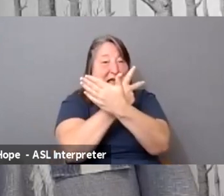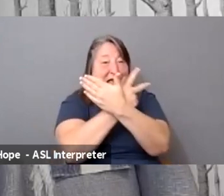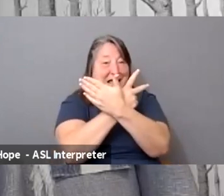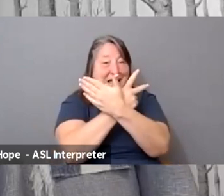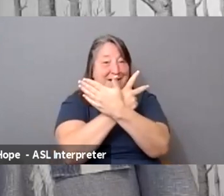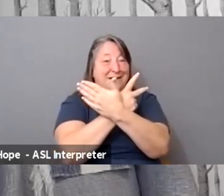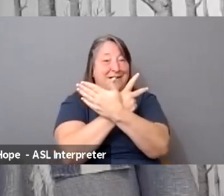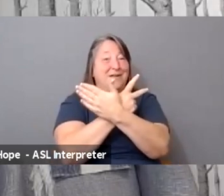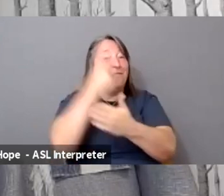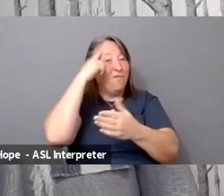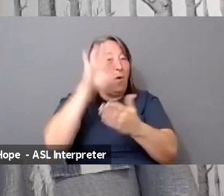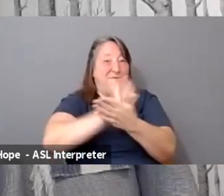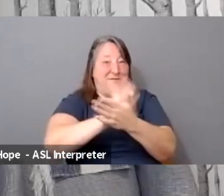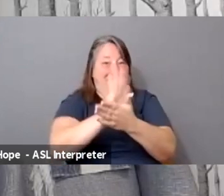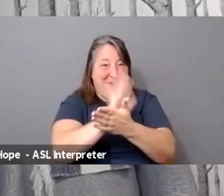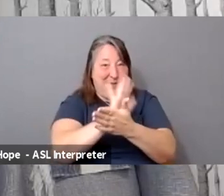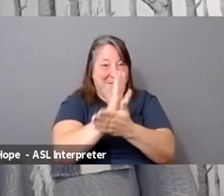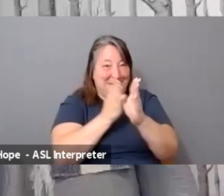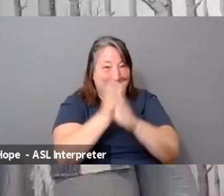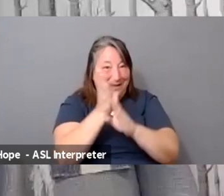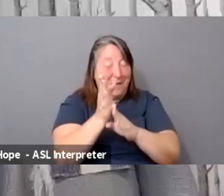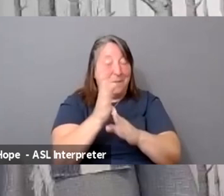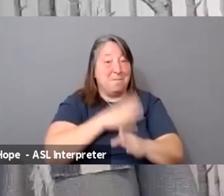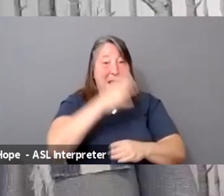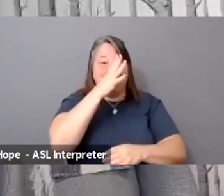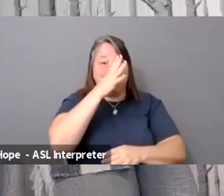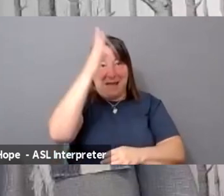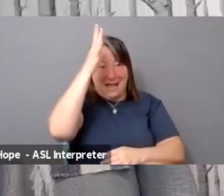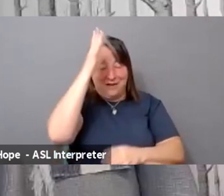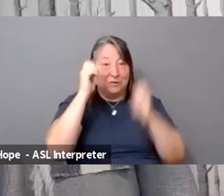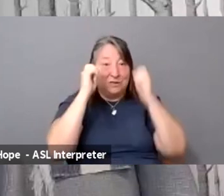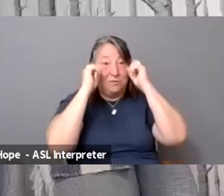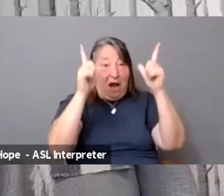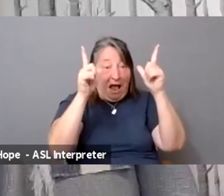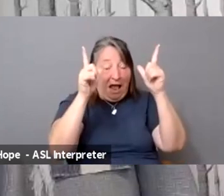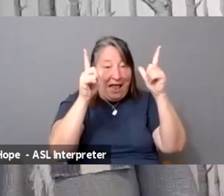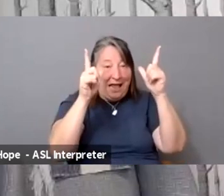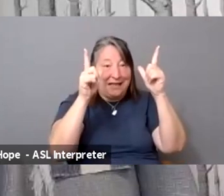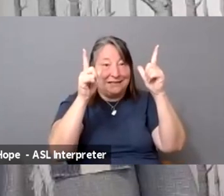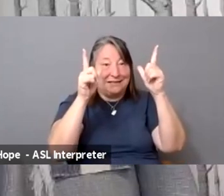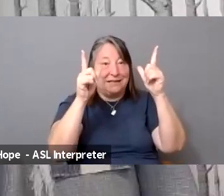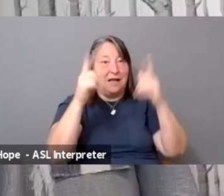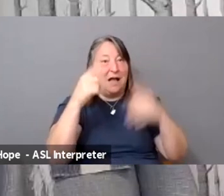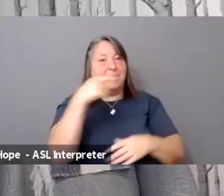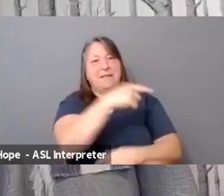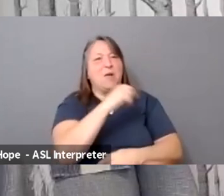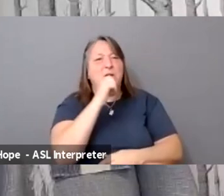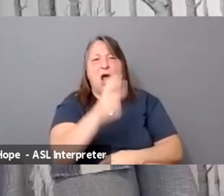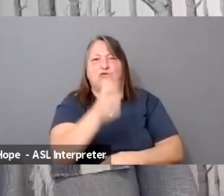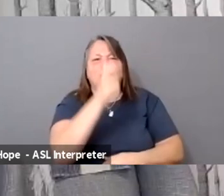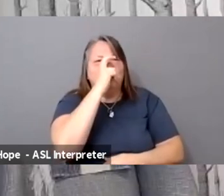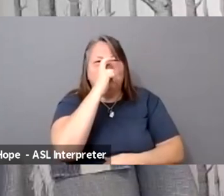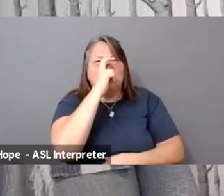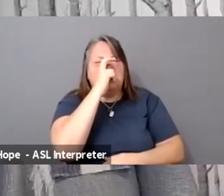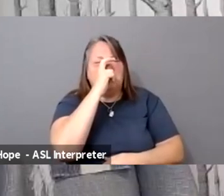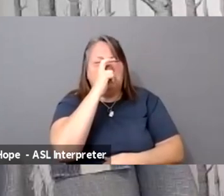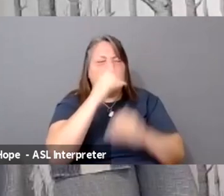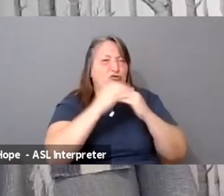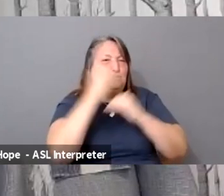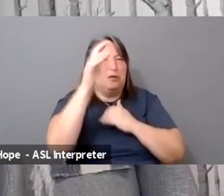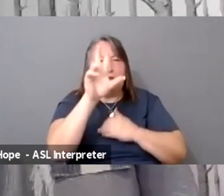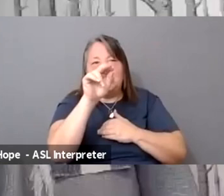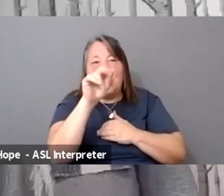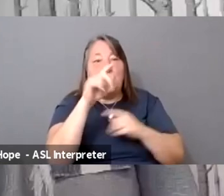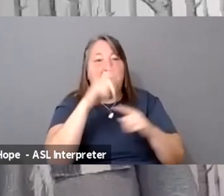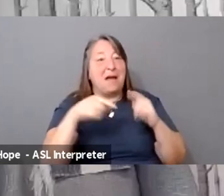film. My parents were surprisingly for me, not because they were overly strict or anything, but I genuinely thought they